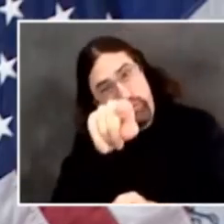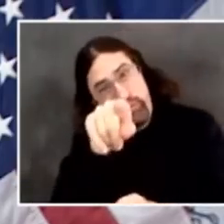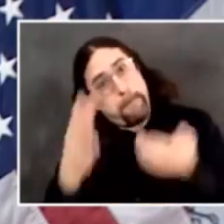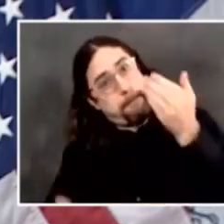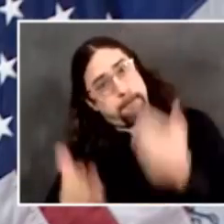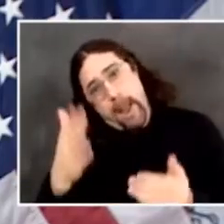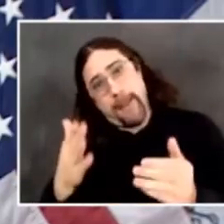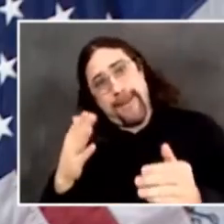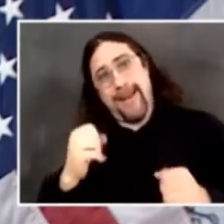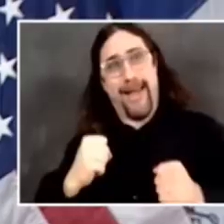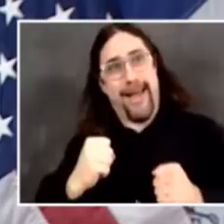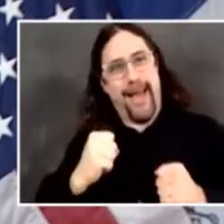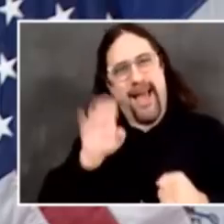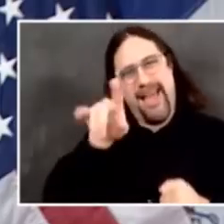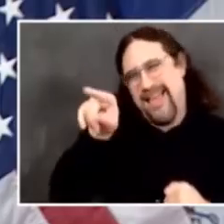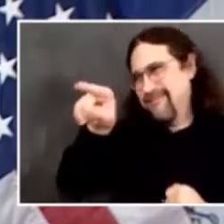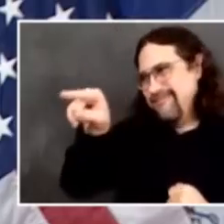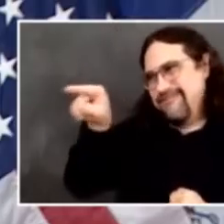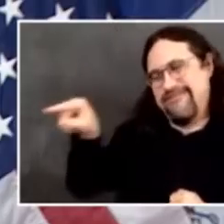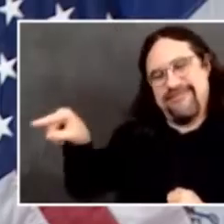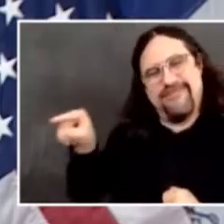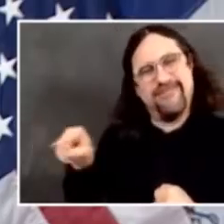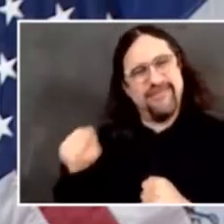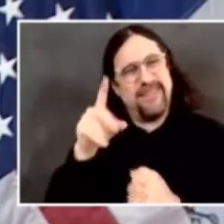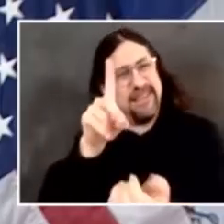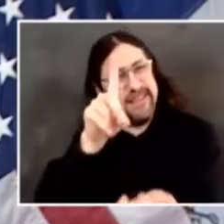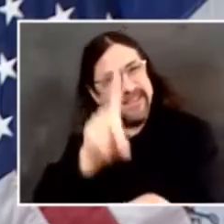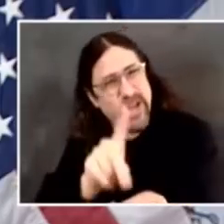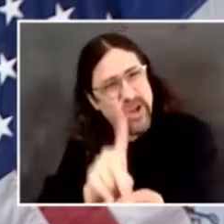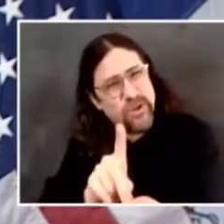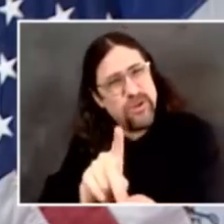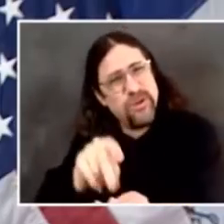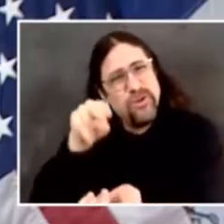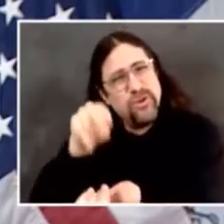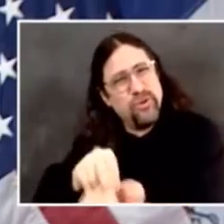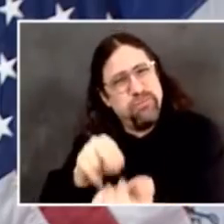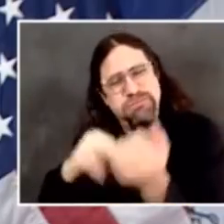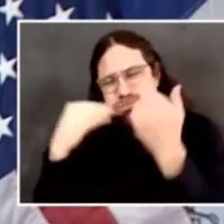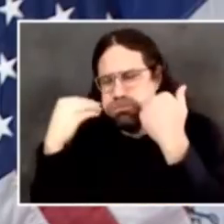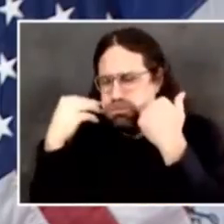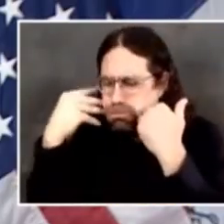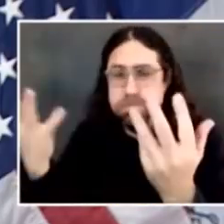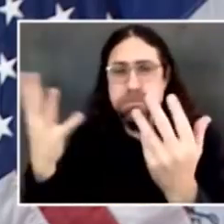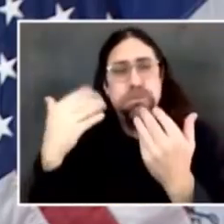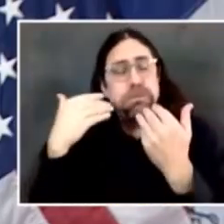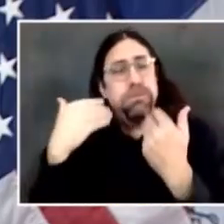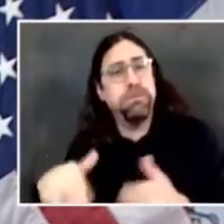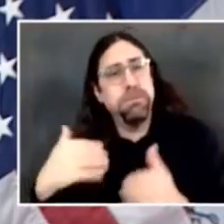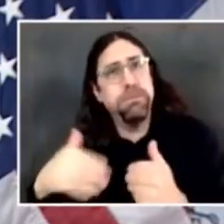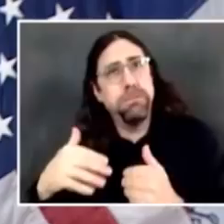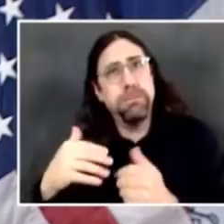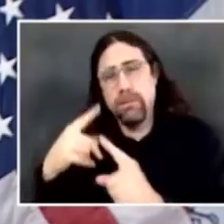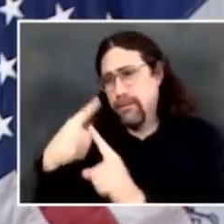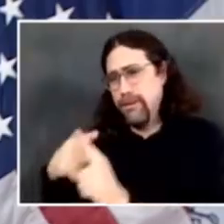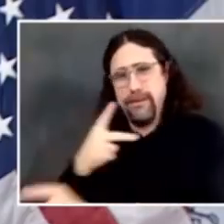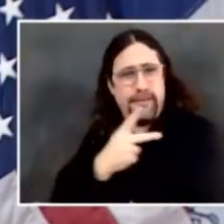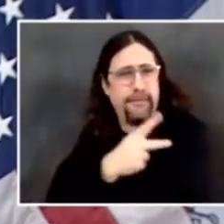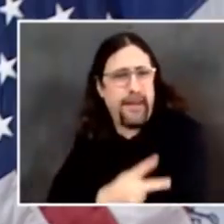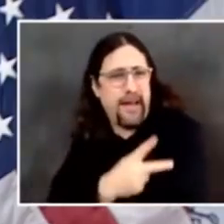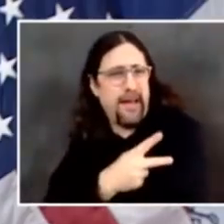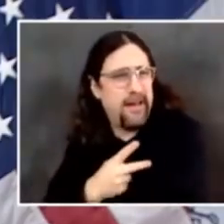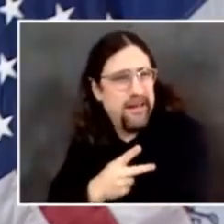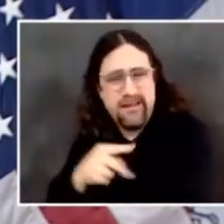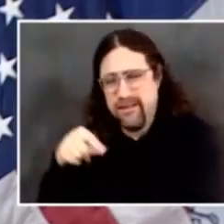And each day, remember, these professionals go into a situation